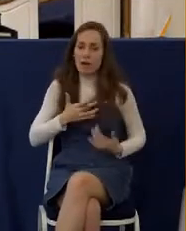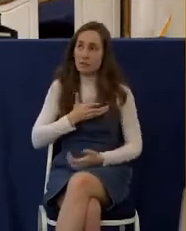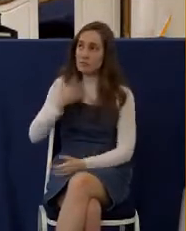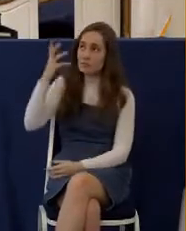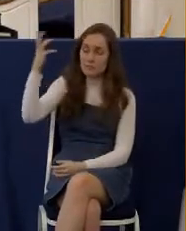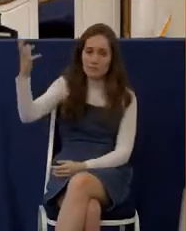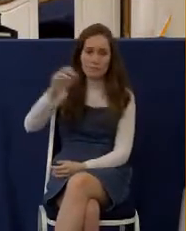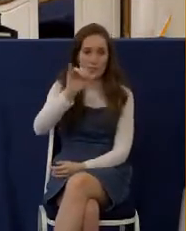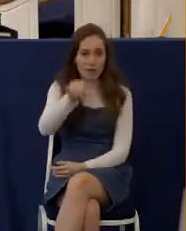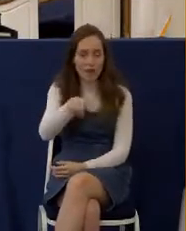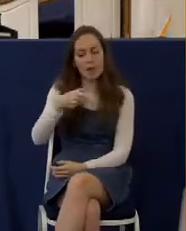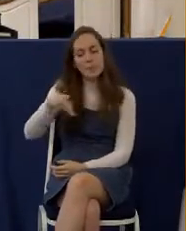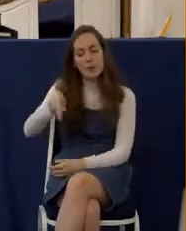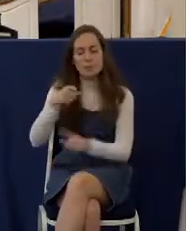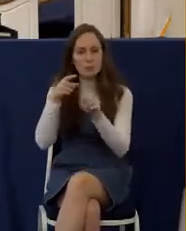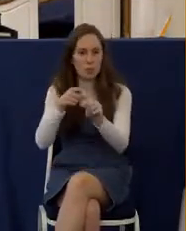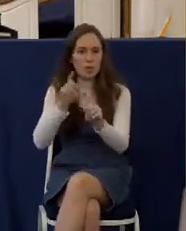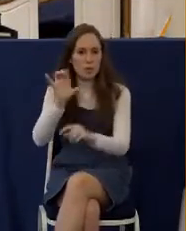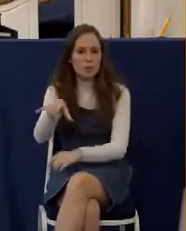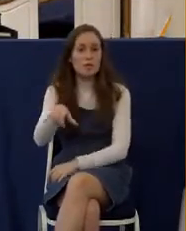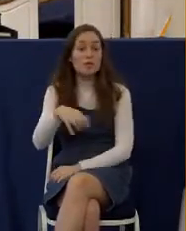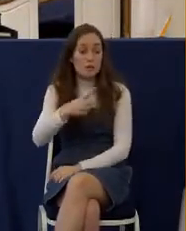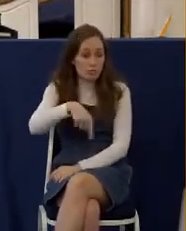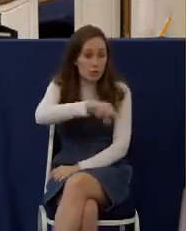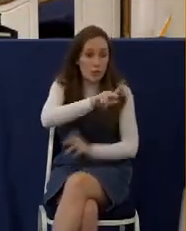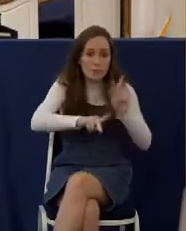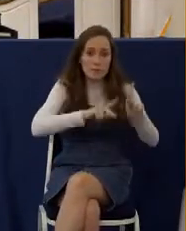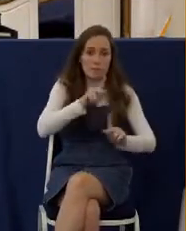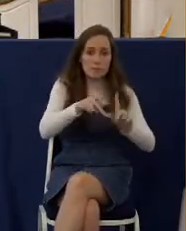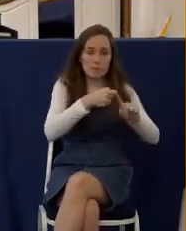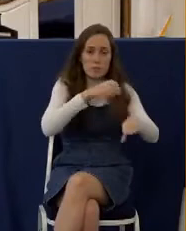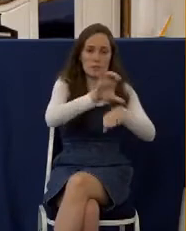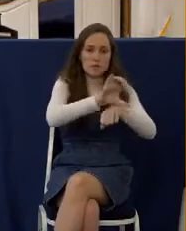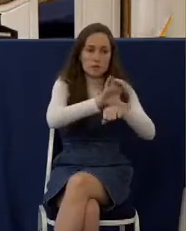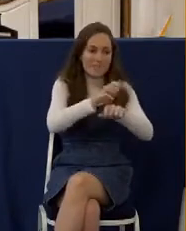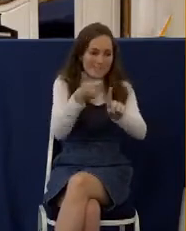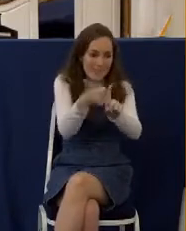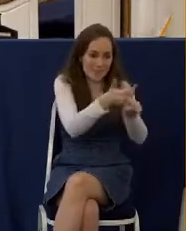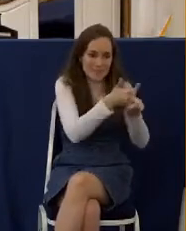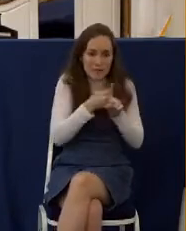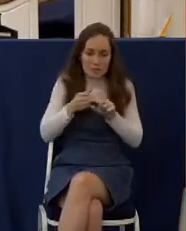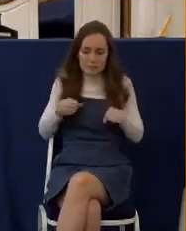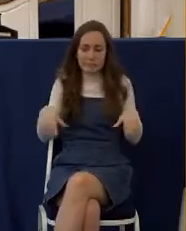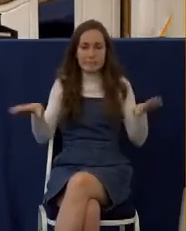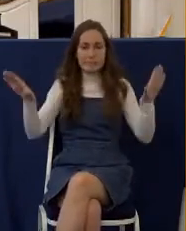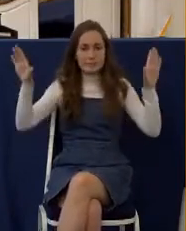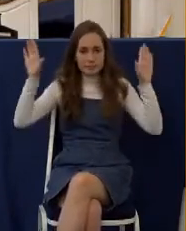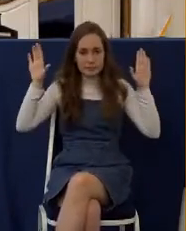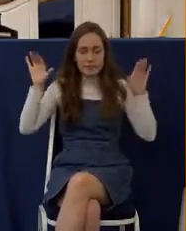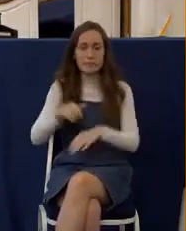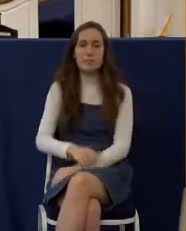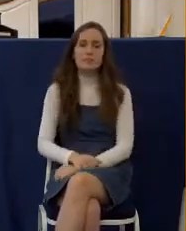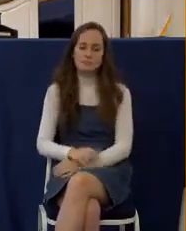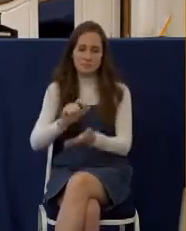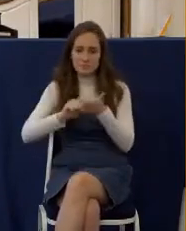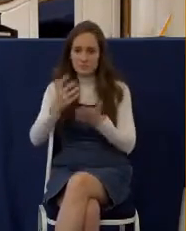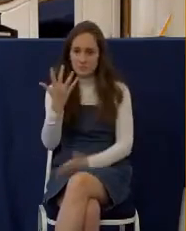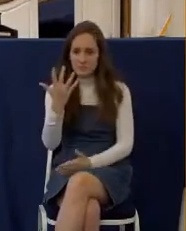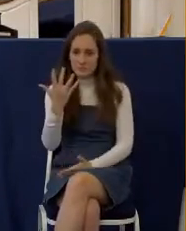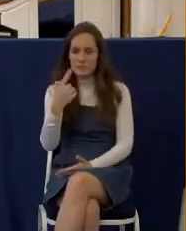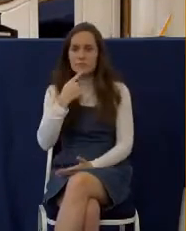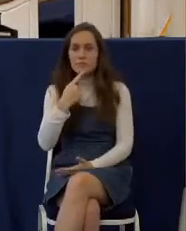heart. And that's what Paul's saying here. They gave of themselves in verse number 5. They